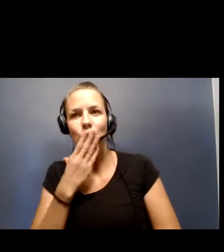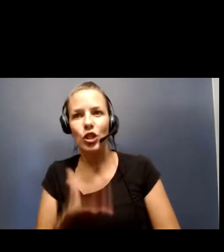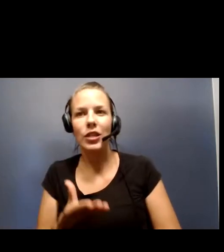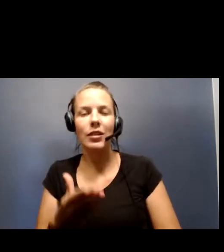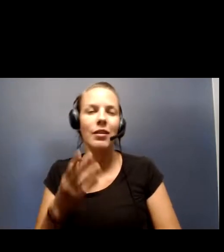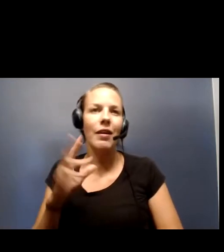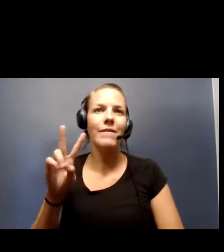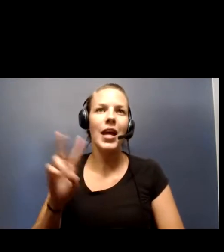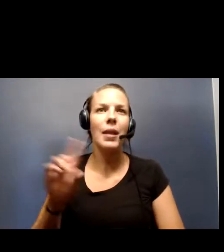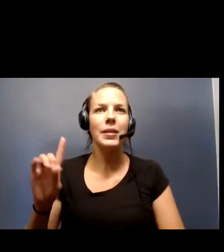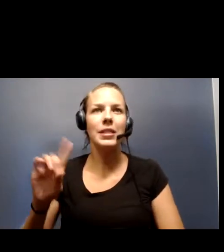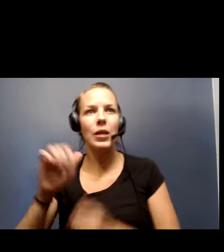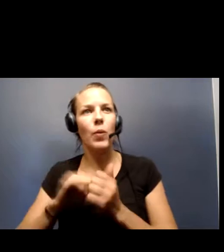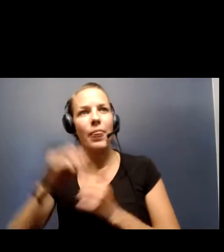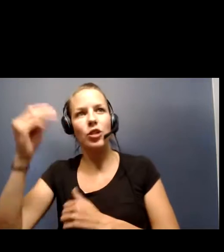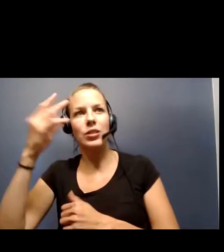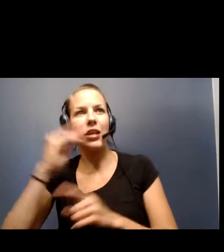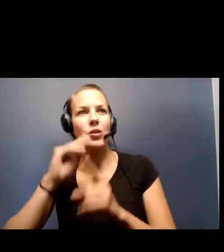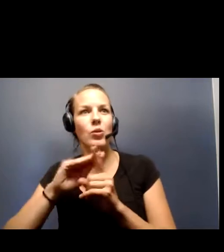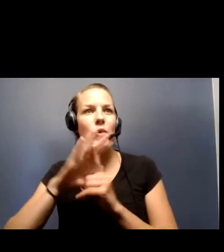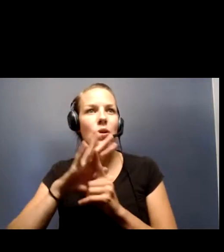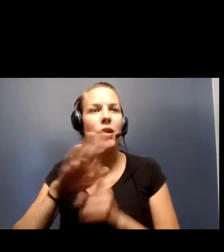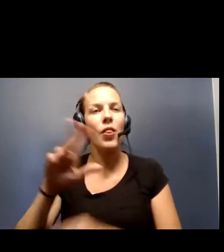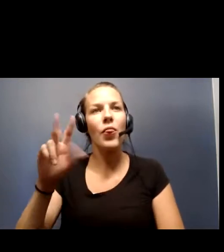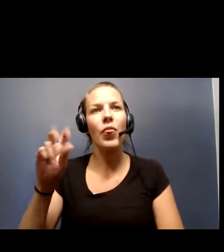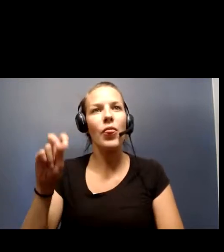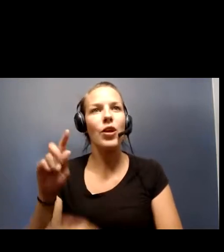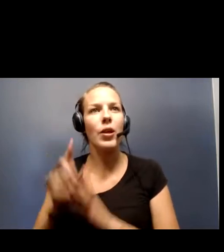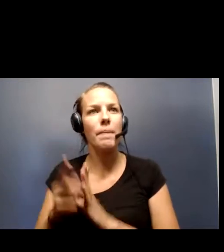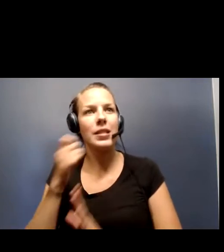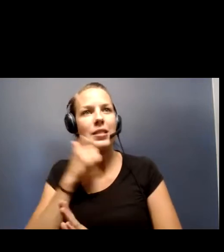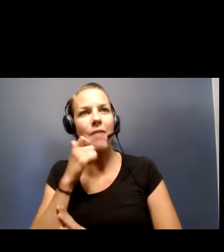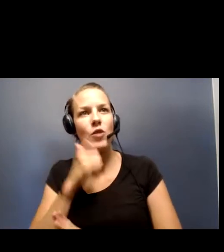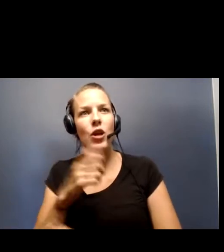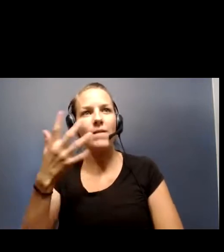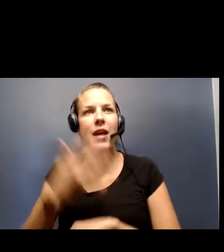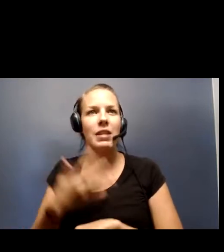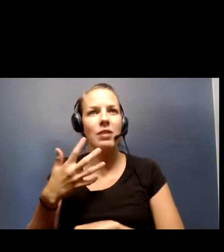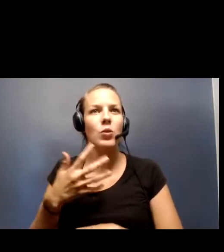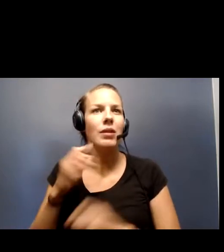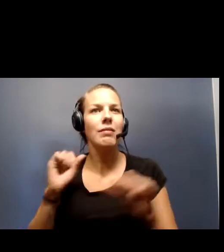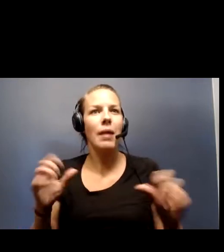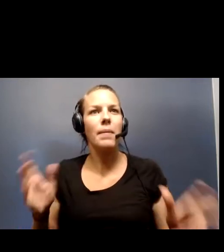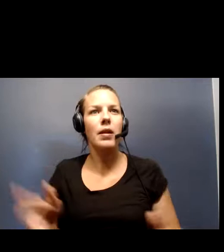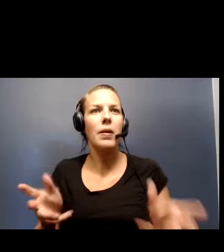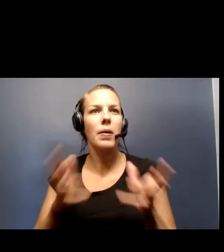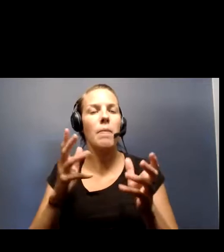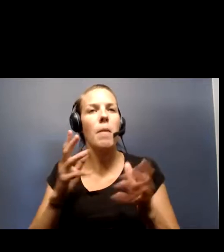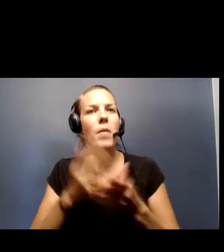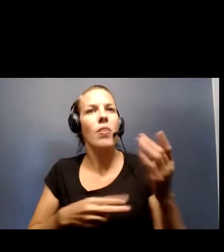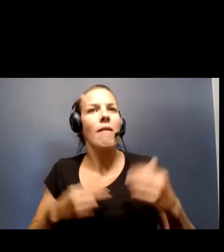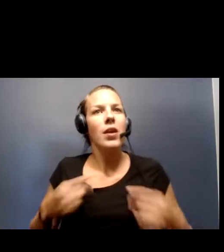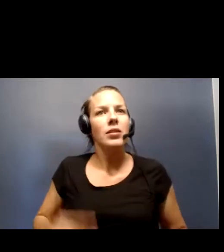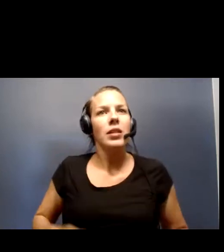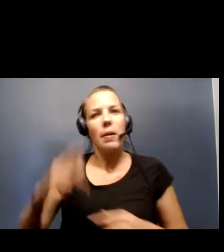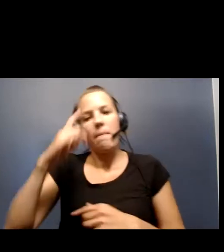vitamin D with our sun exposure. So looking for 30 minutes a day, 5 days a week or so, can be a boost to both our physical and our